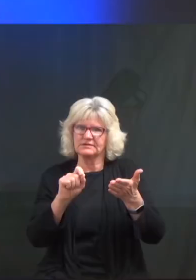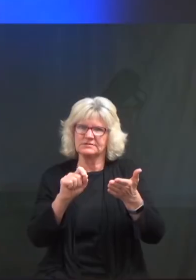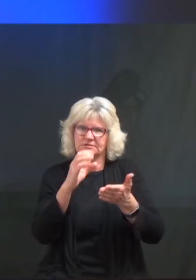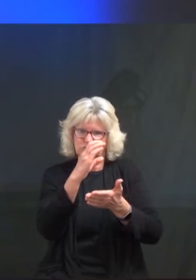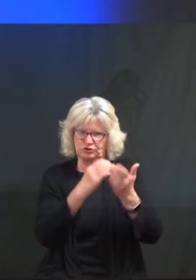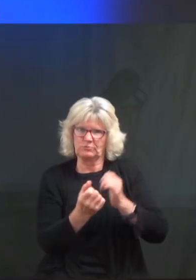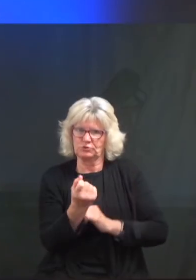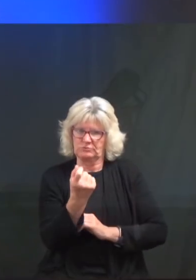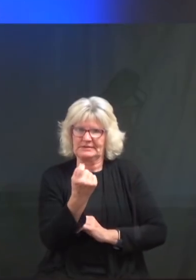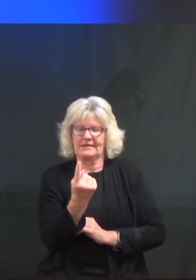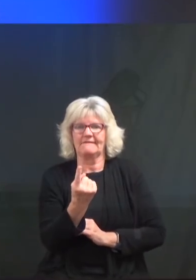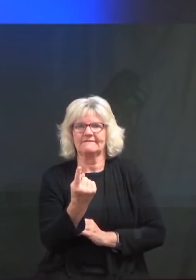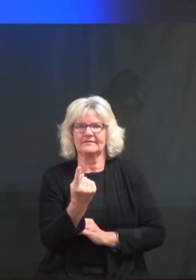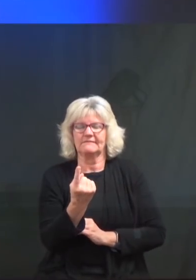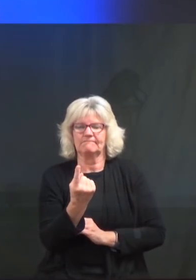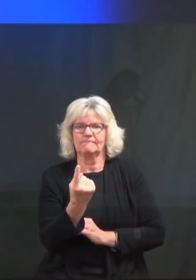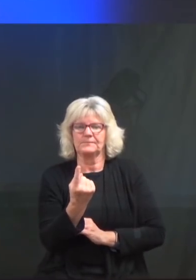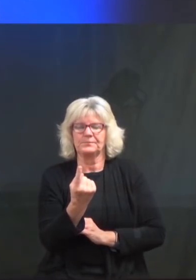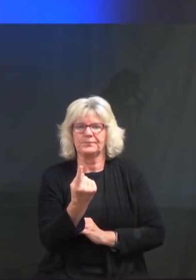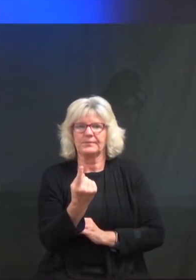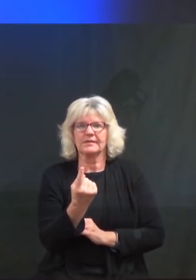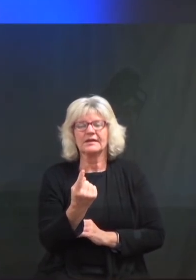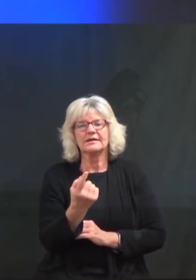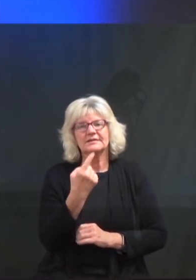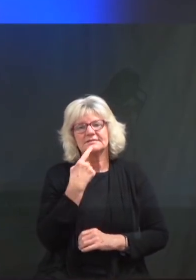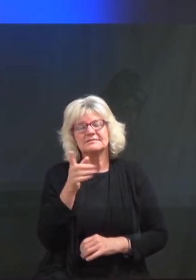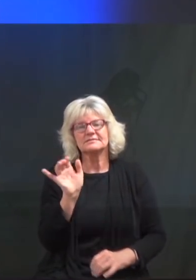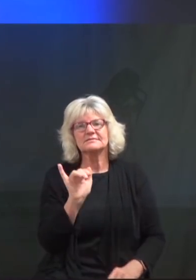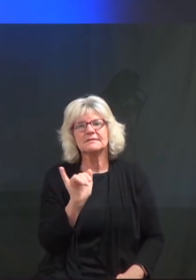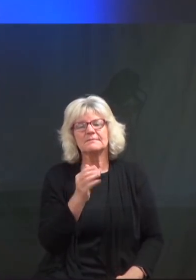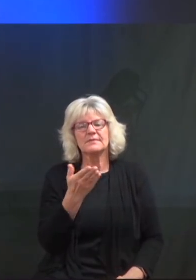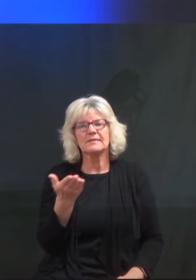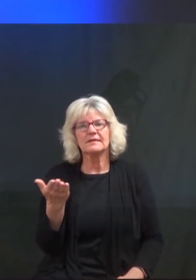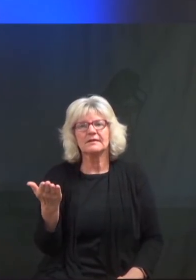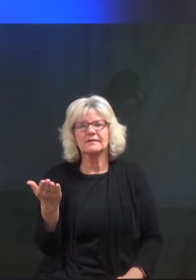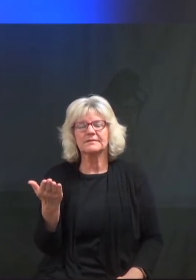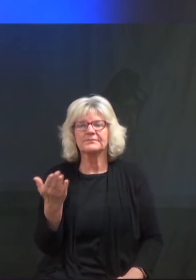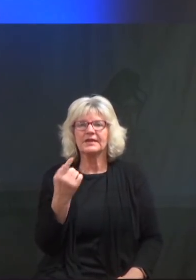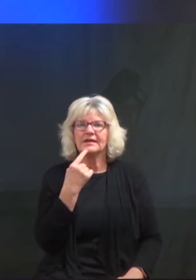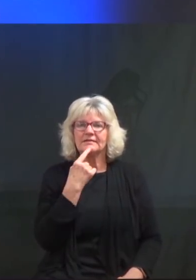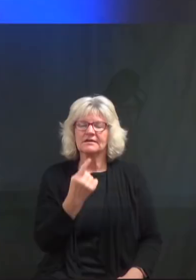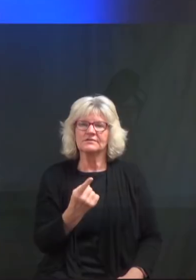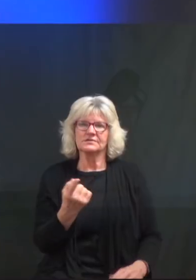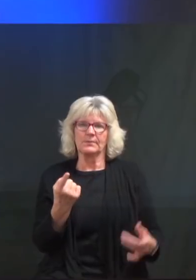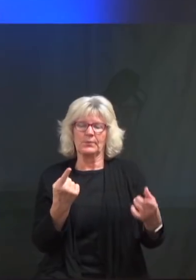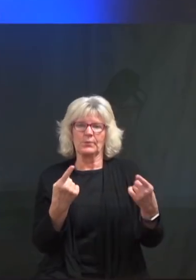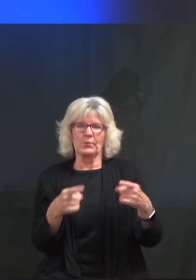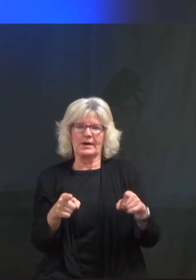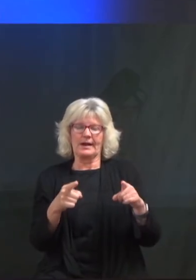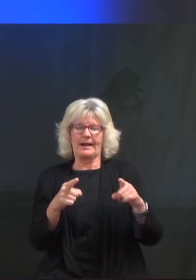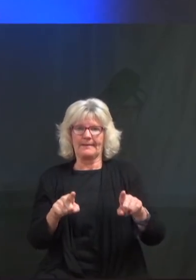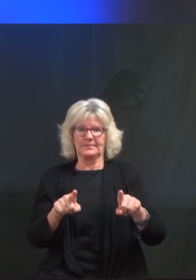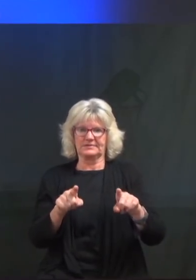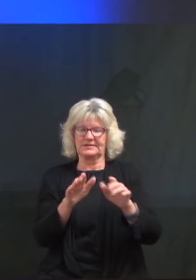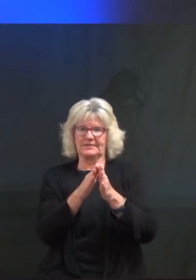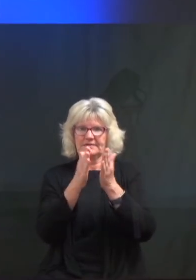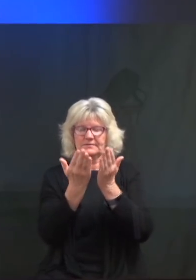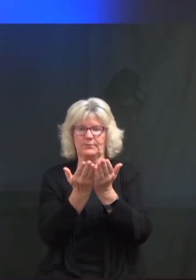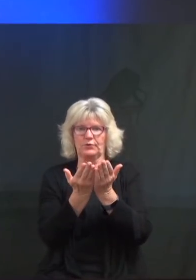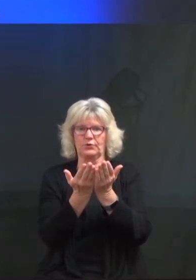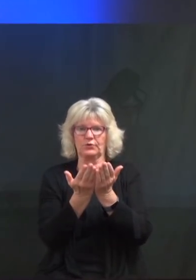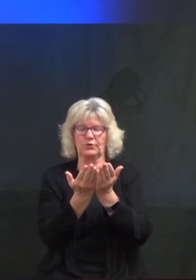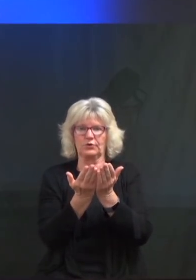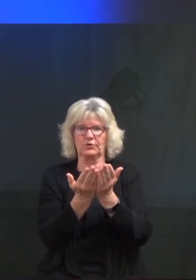in Romans chapter 11. When he says that same thing, he kind of tells them what takes place. This, in the